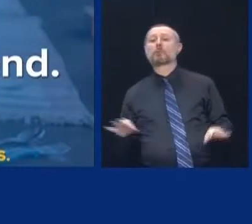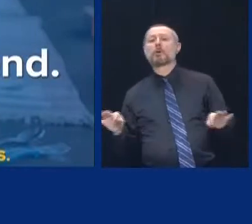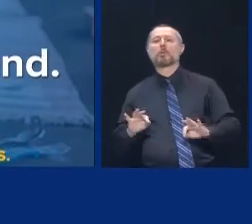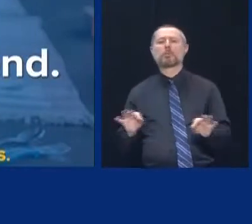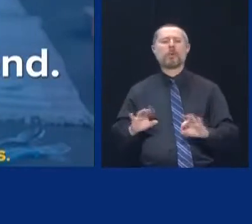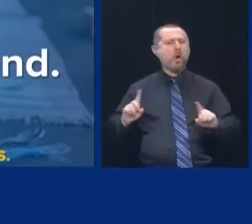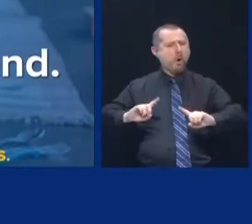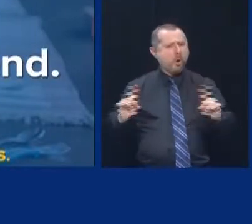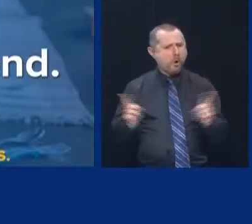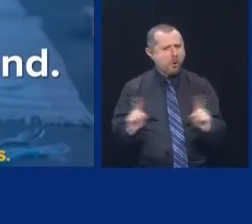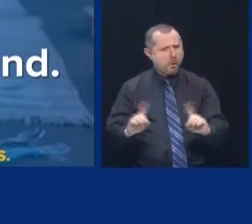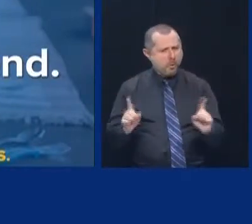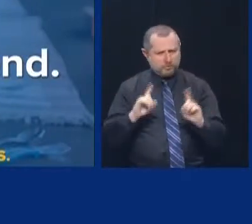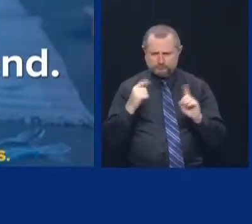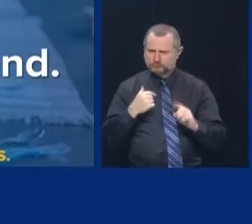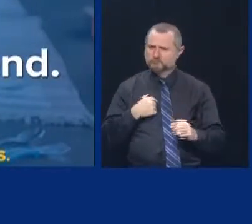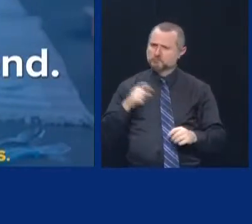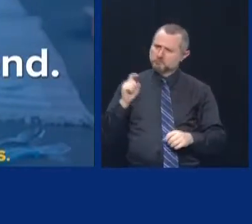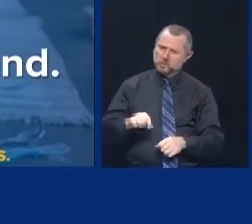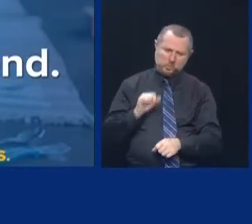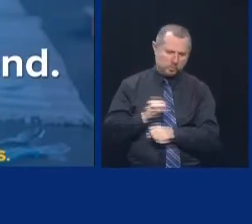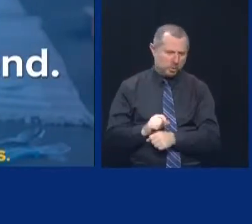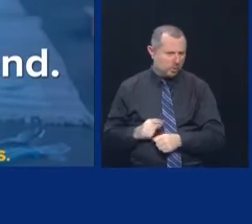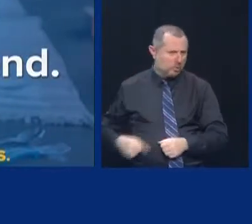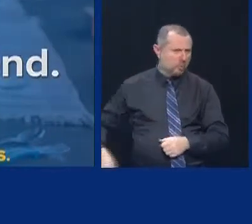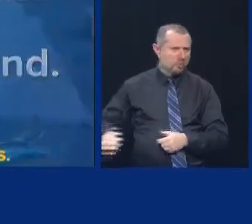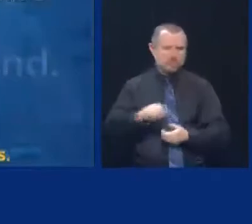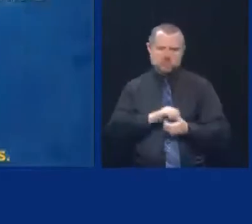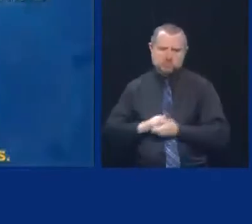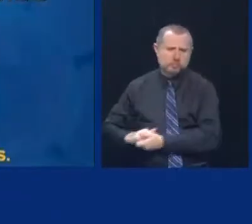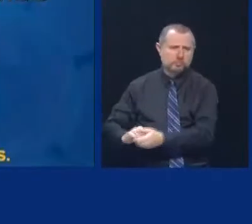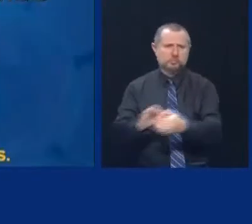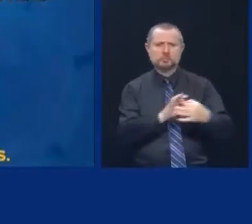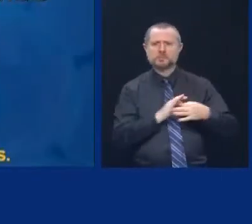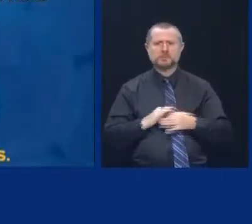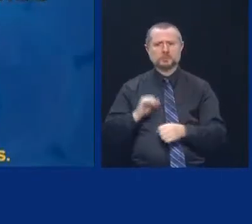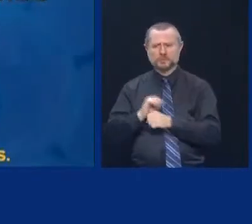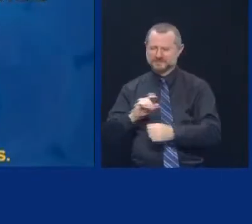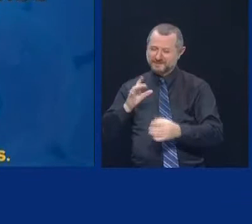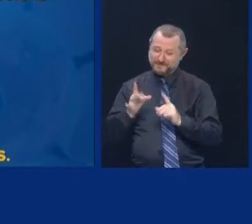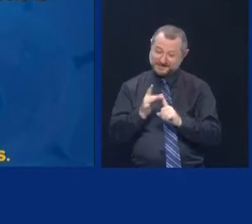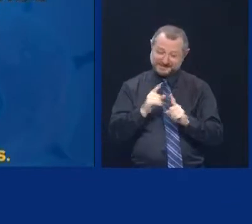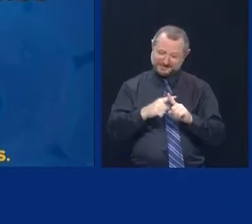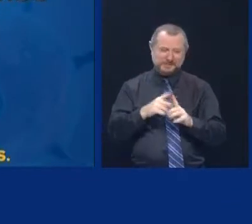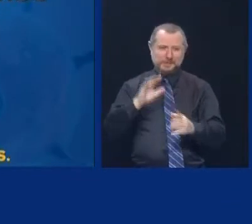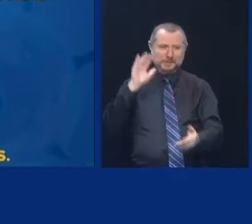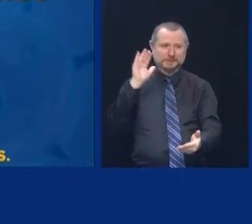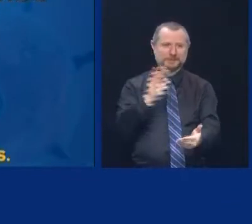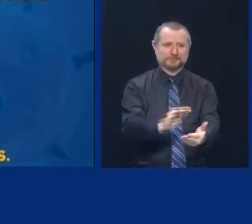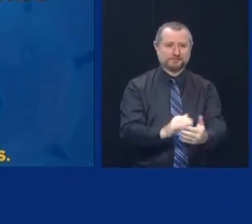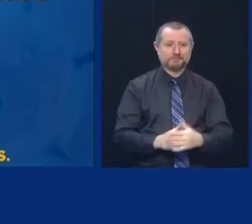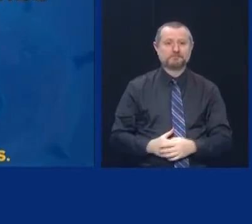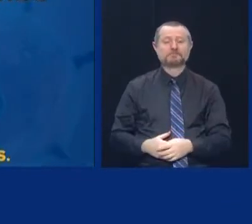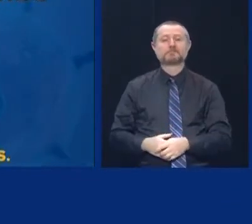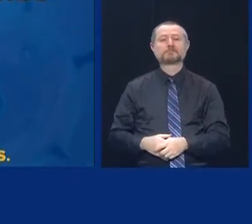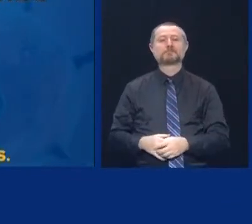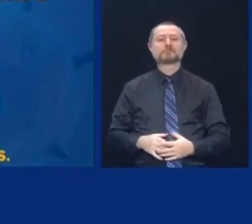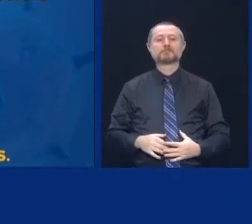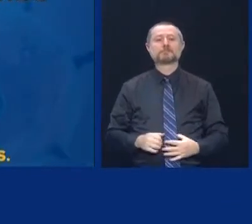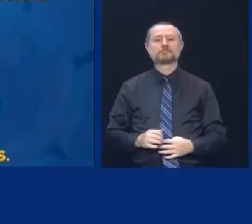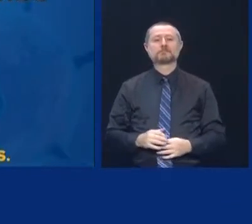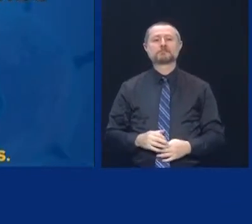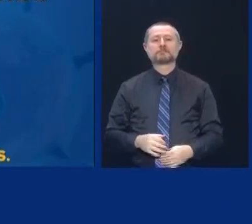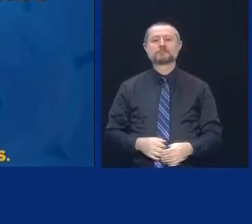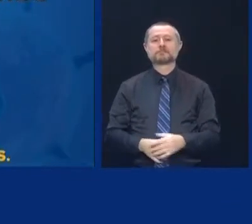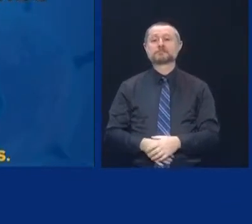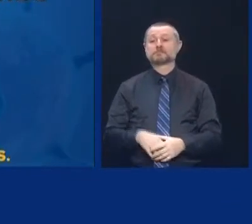work together to keep the infection rate down through the Thanksgiving holiday. And, well,